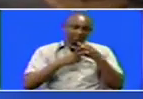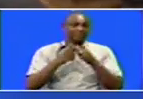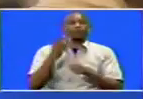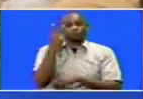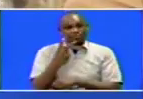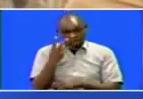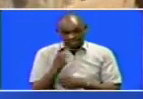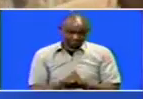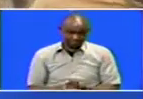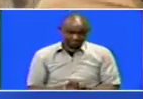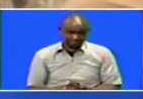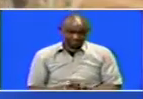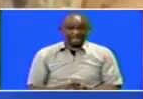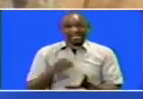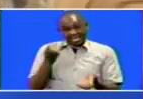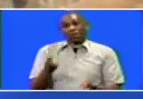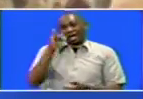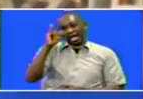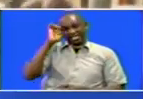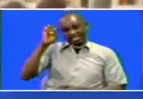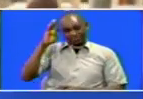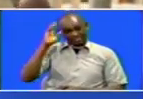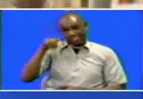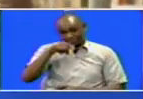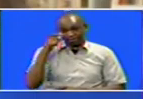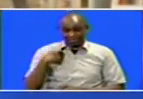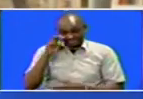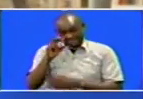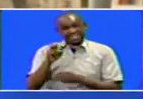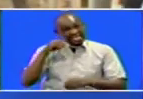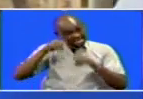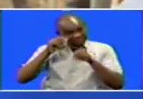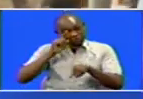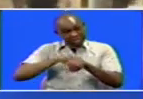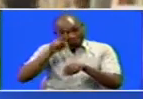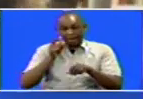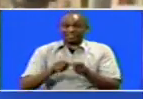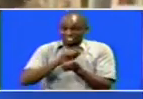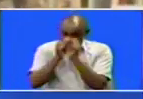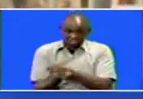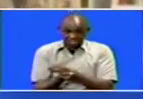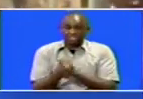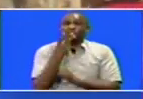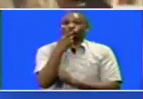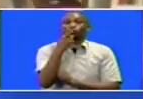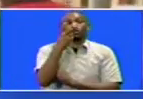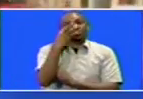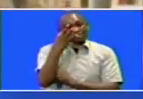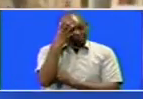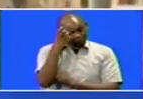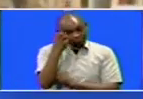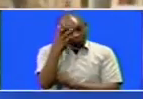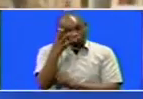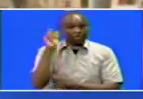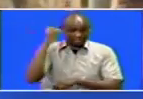February. Once again, the IEBC is forced to review its election timeline with only 234 days to go, a